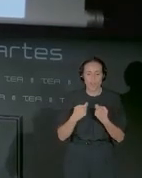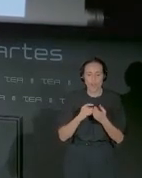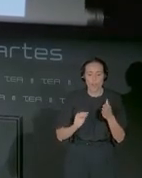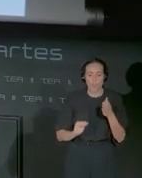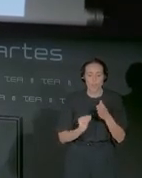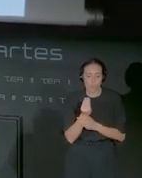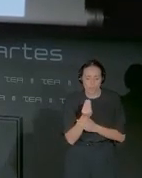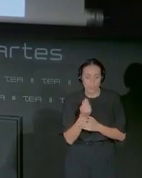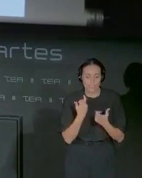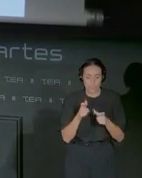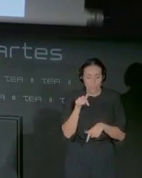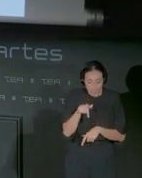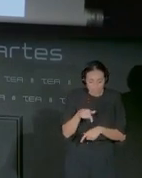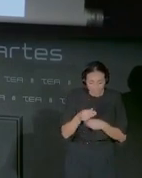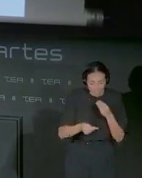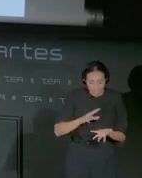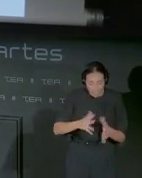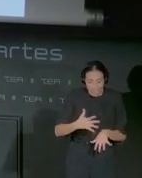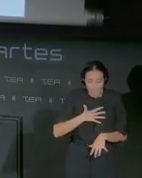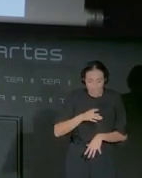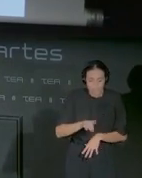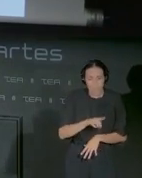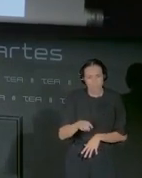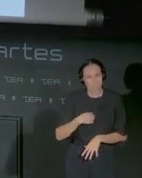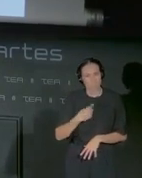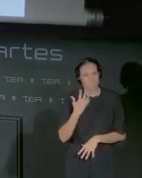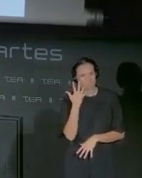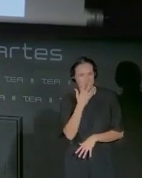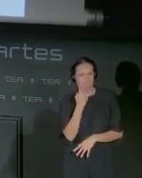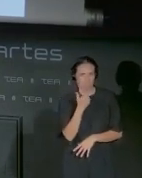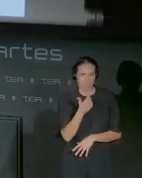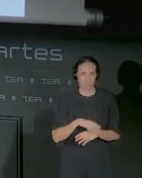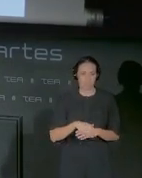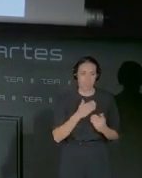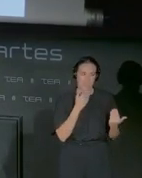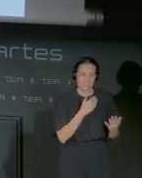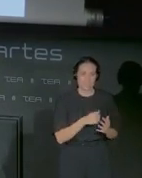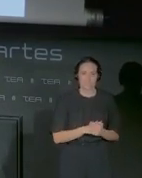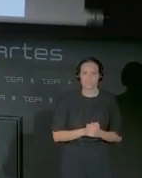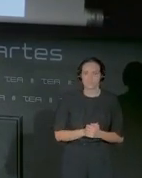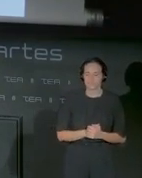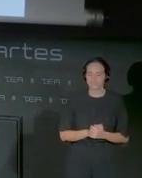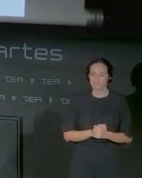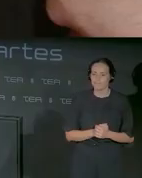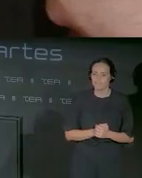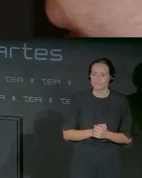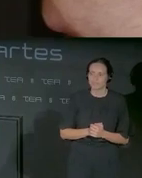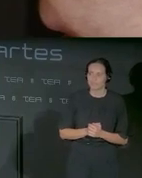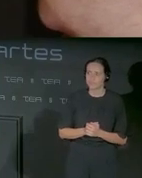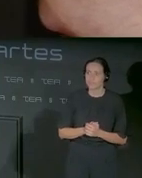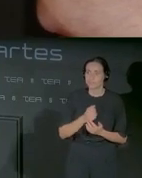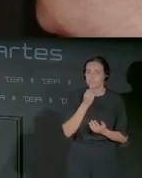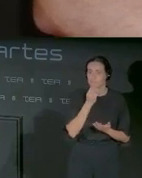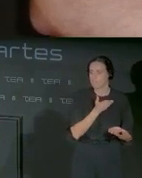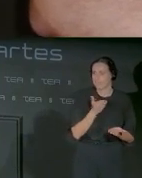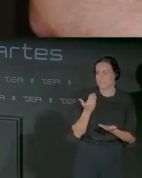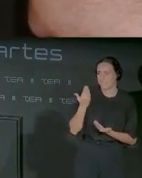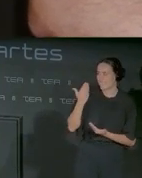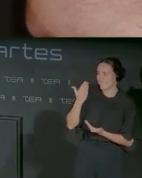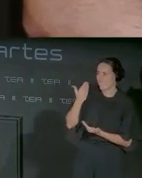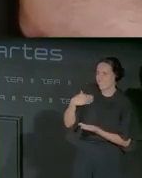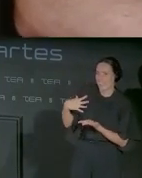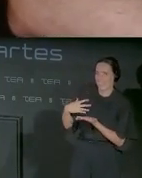Thank you. Julie-Jeanne. Well, everything has been said. So I will just try